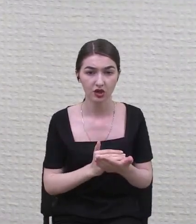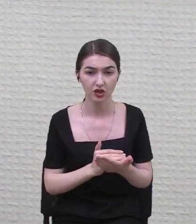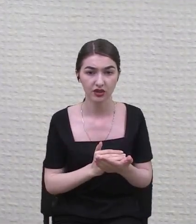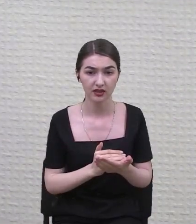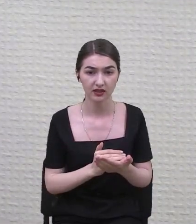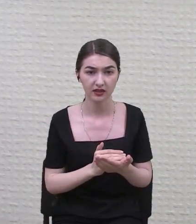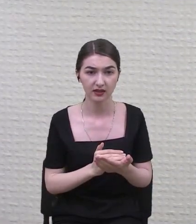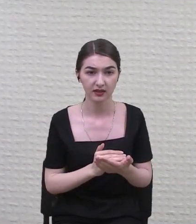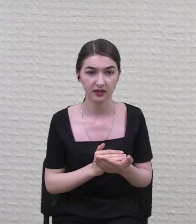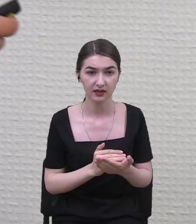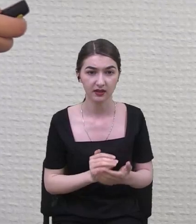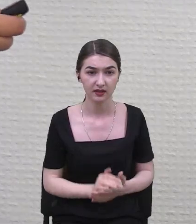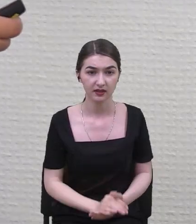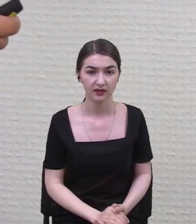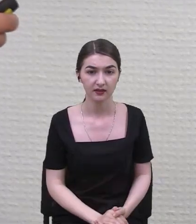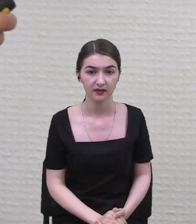small technical detail.